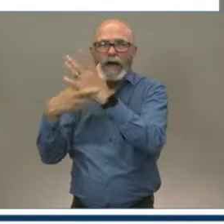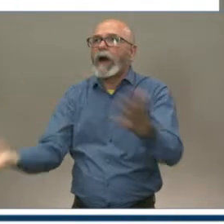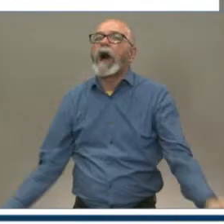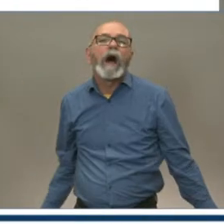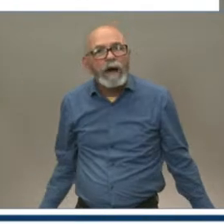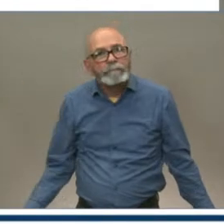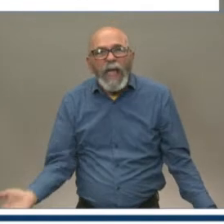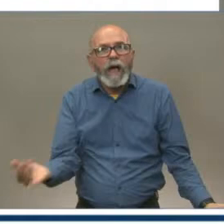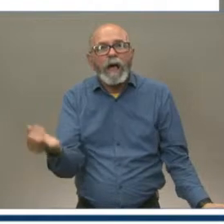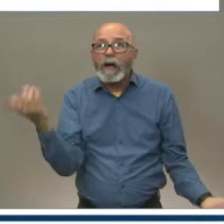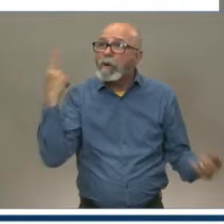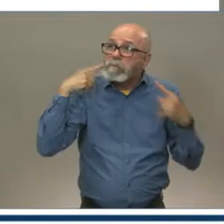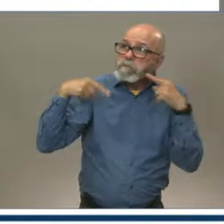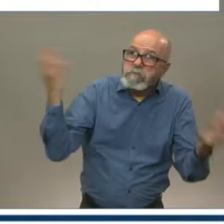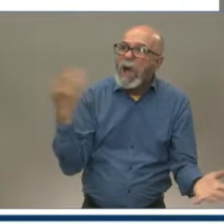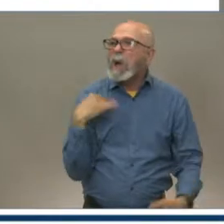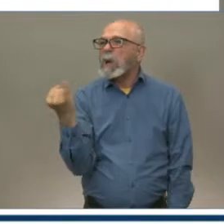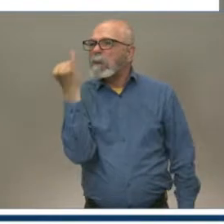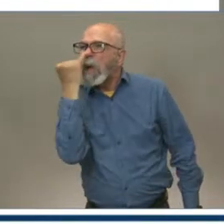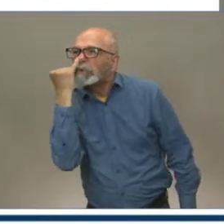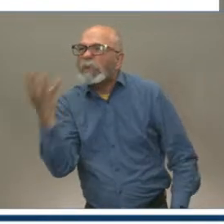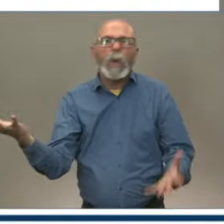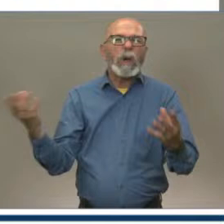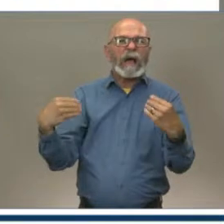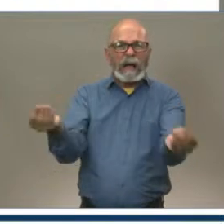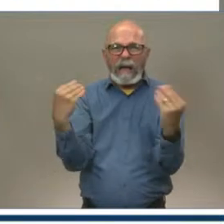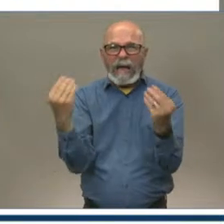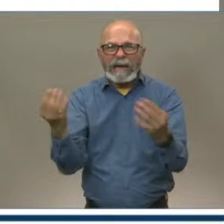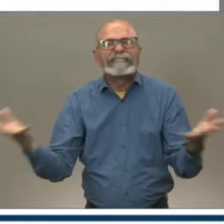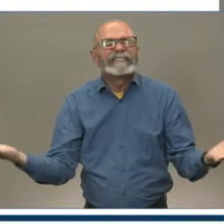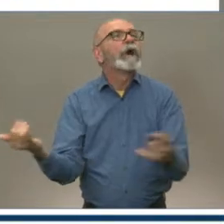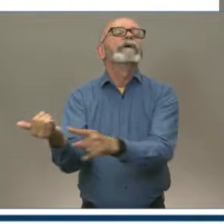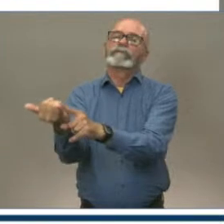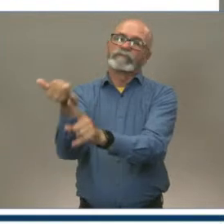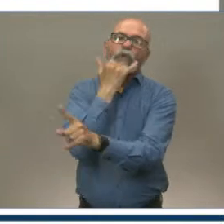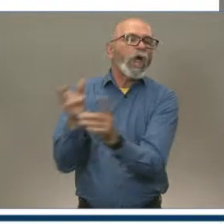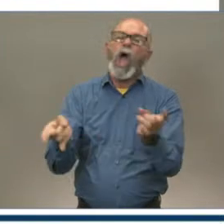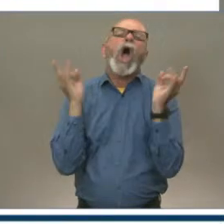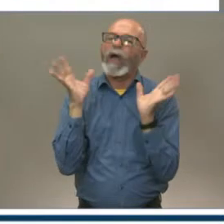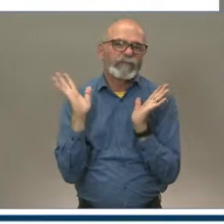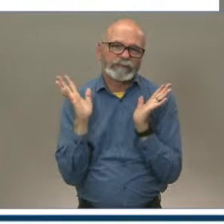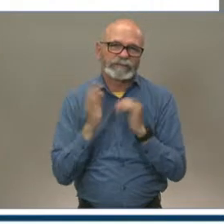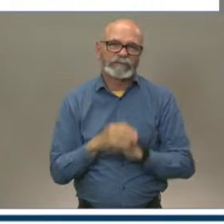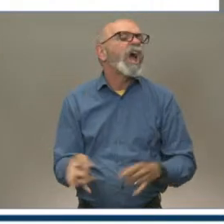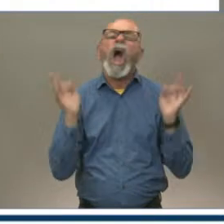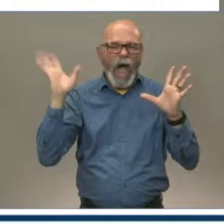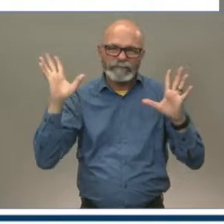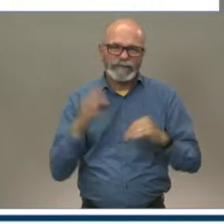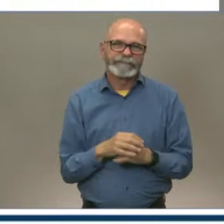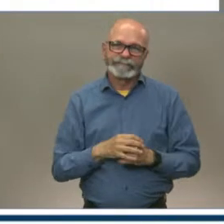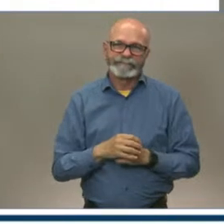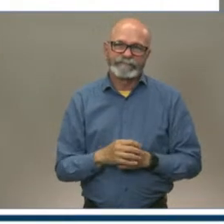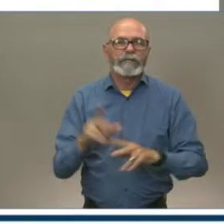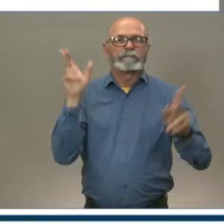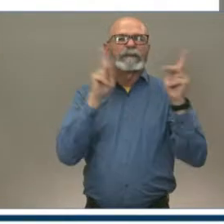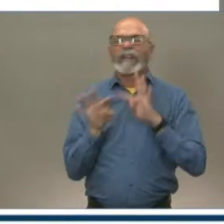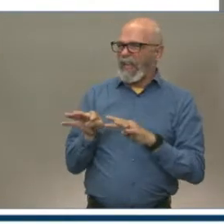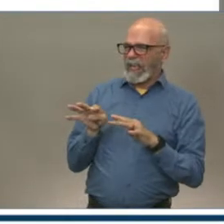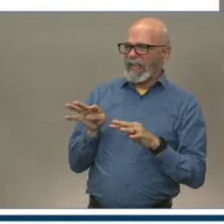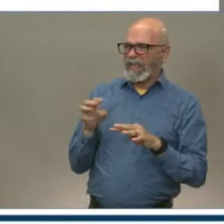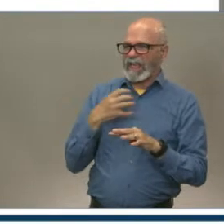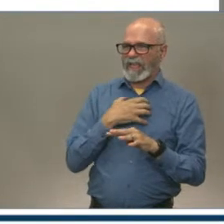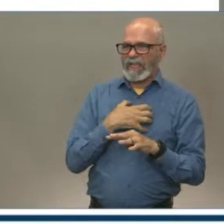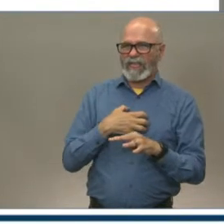these individuals is just wrong. There were other events, however, where people were fined, and lots of reports of people leaving HRM